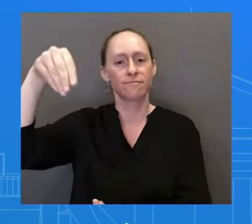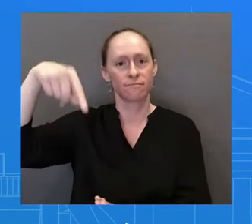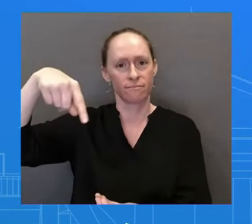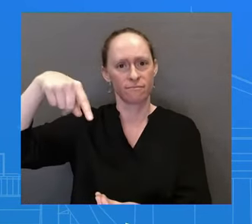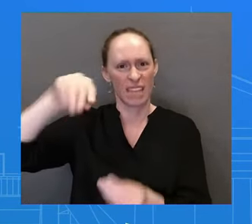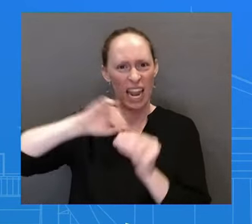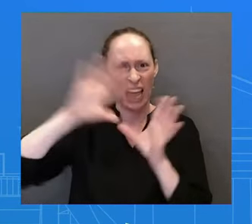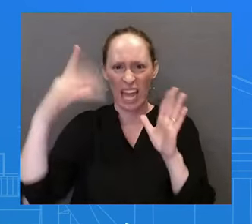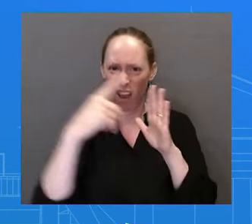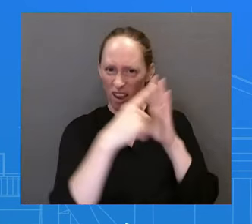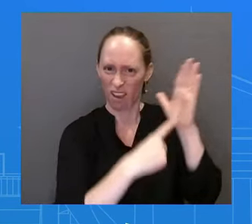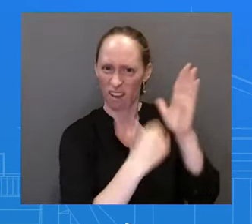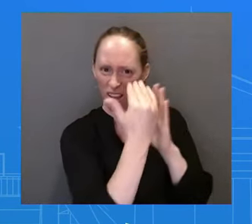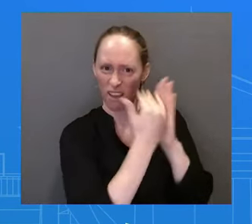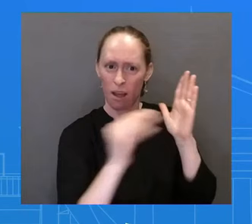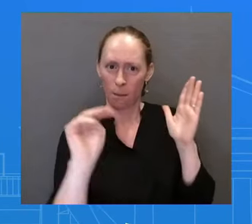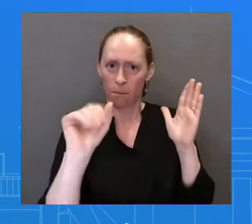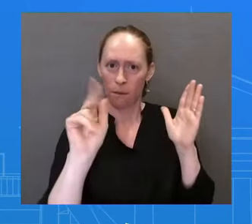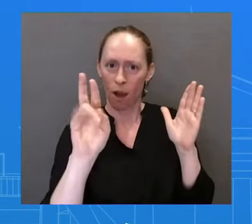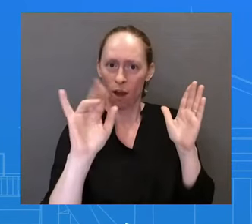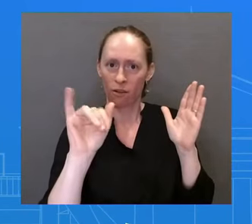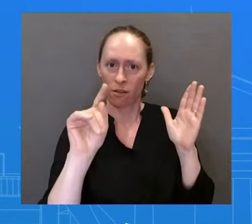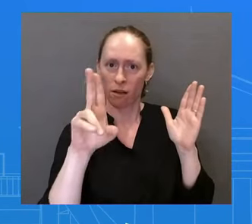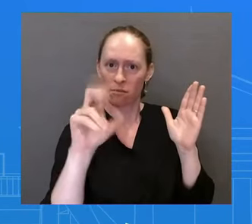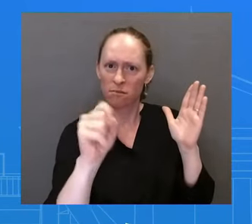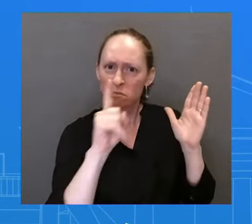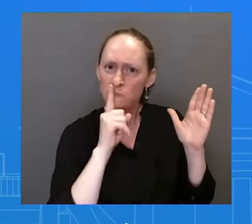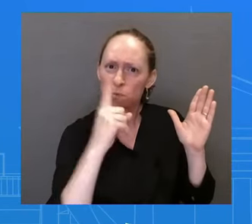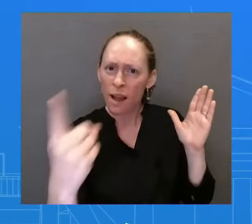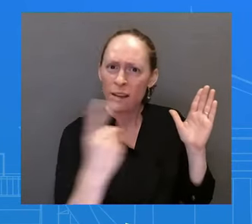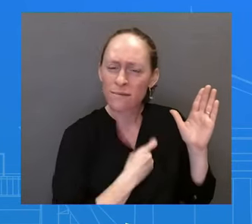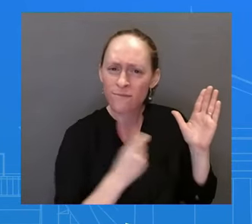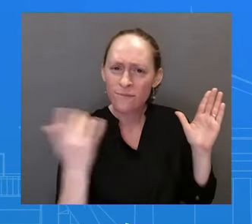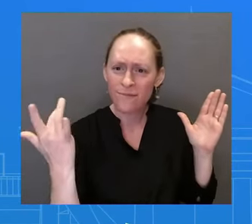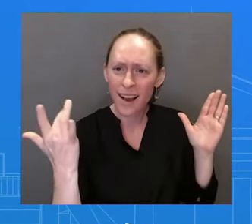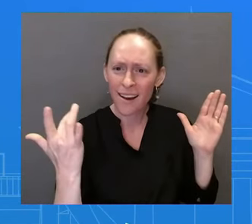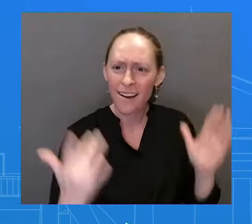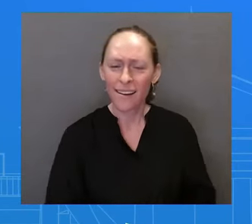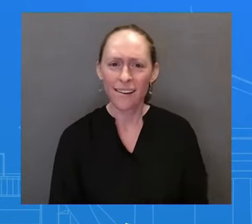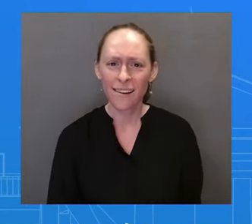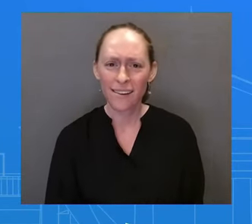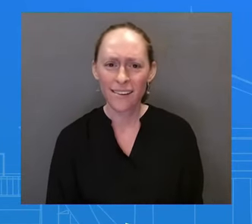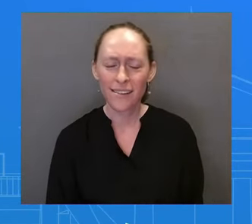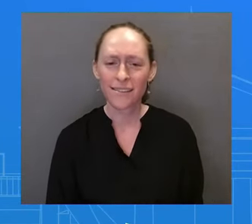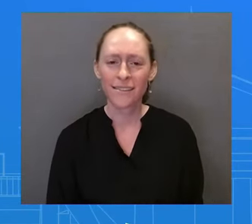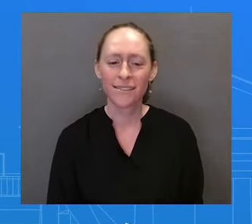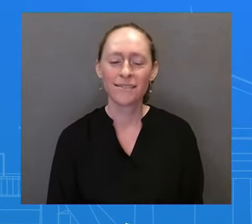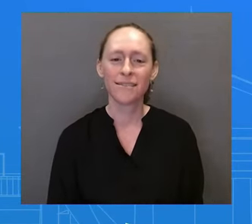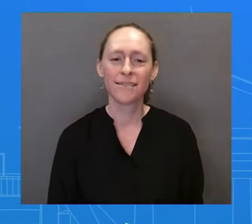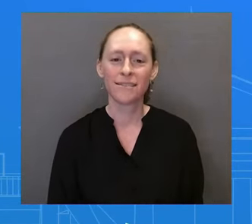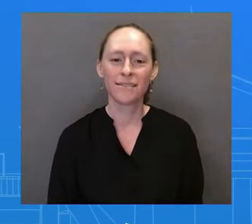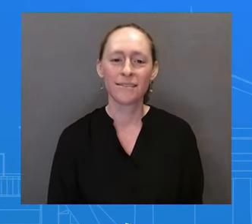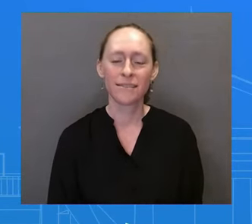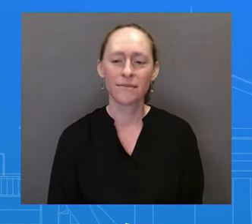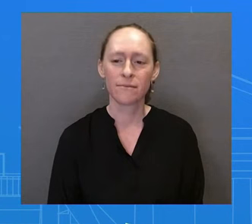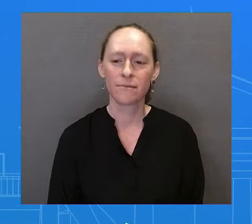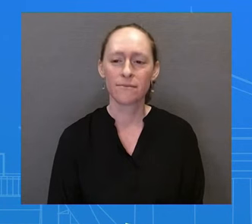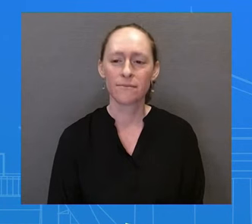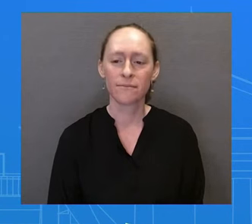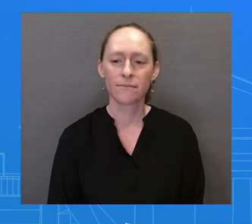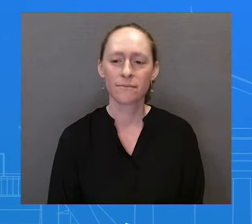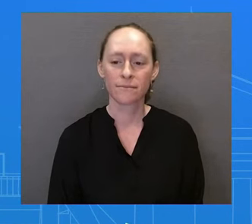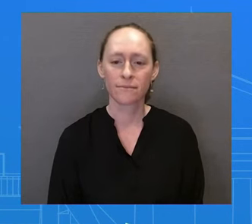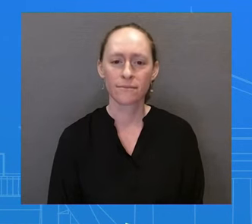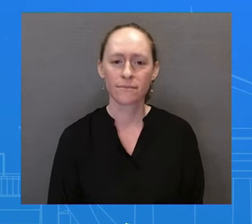That is not the subject of my second thrust. But first on the Trump case, and then I want to ask about Americans detained in foreign